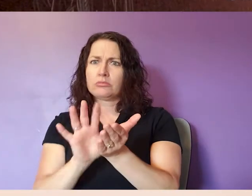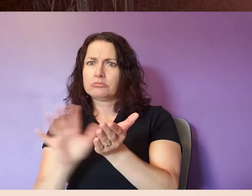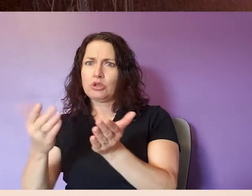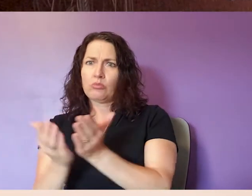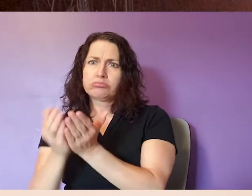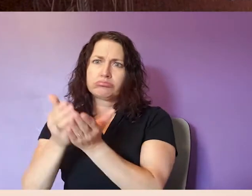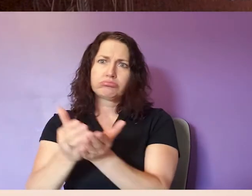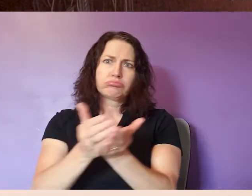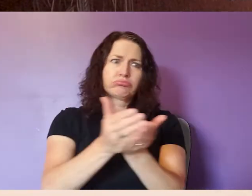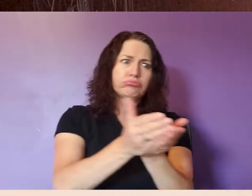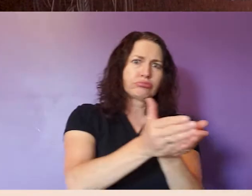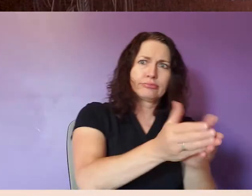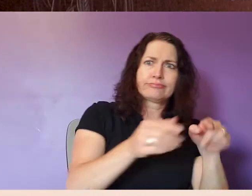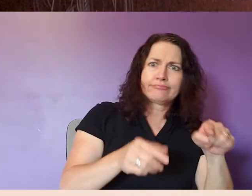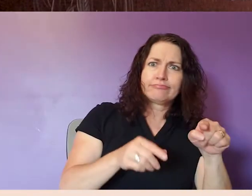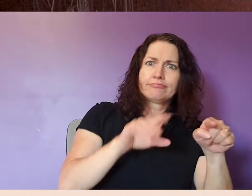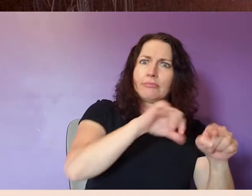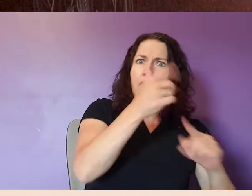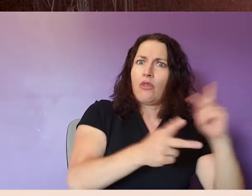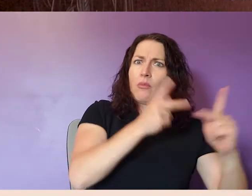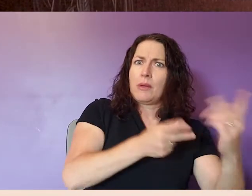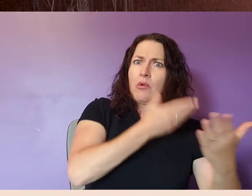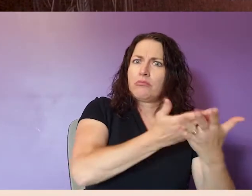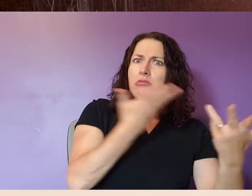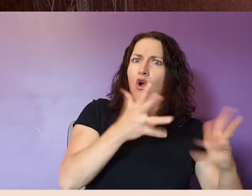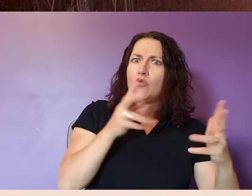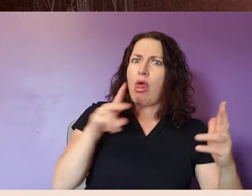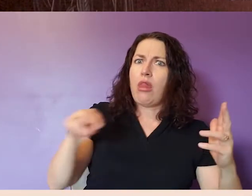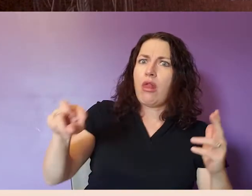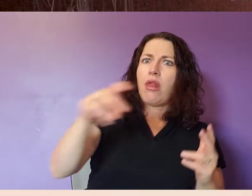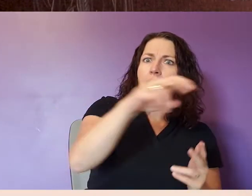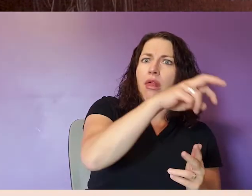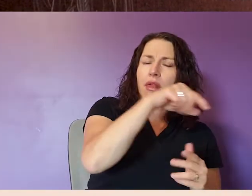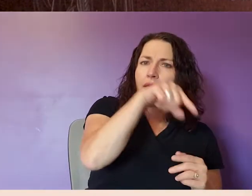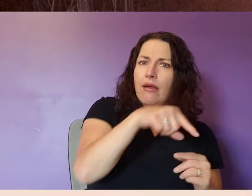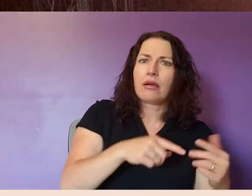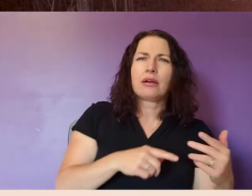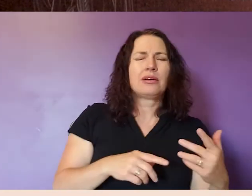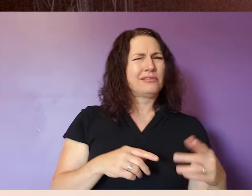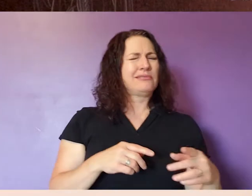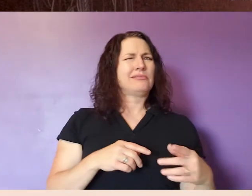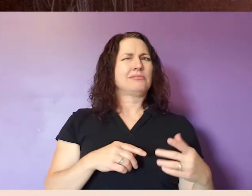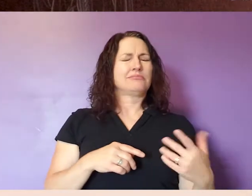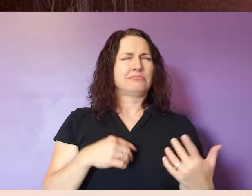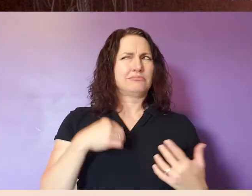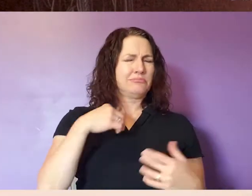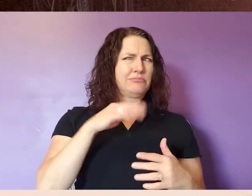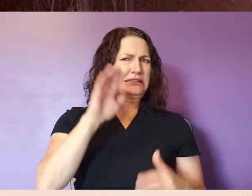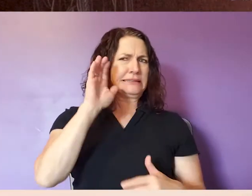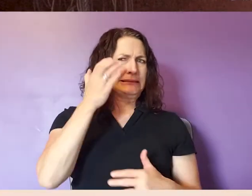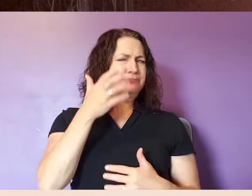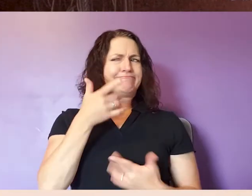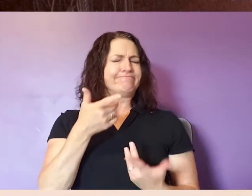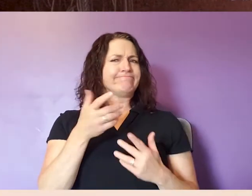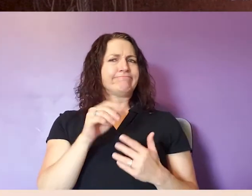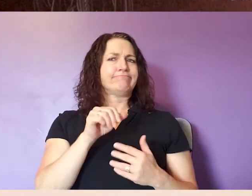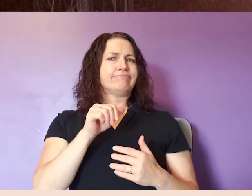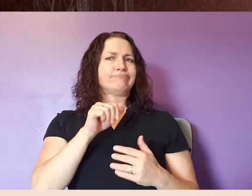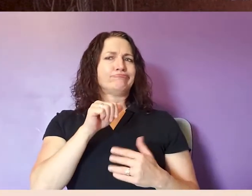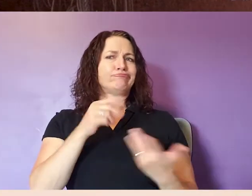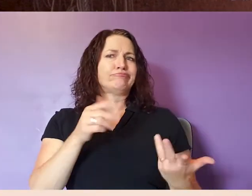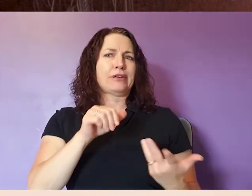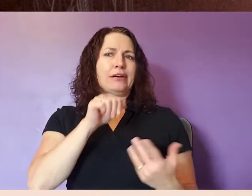there it looks like their retreat day is over and it